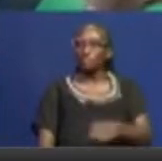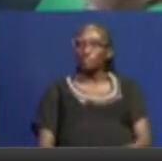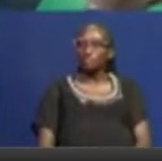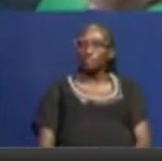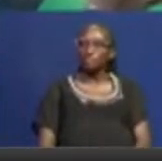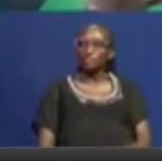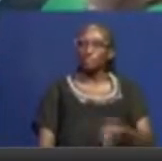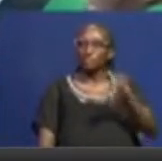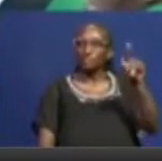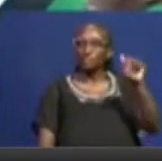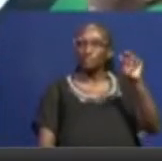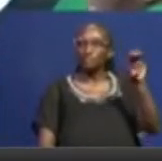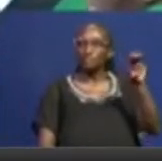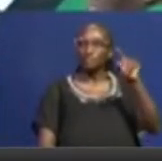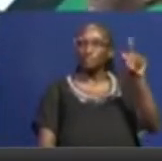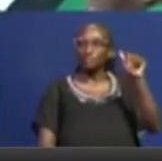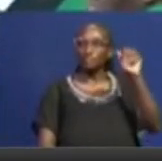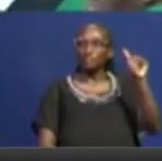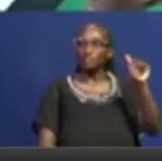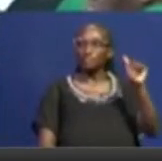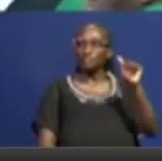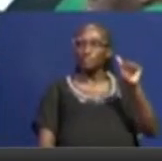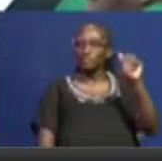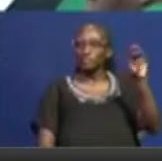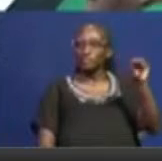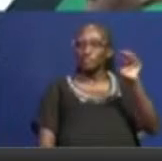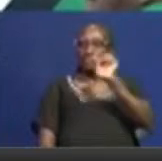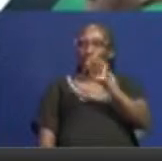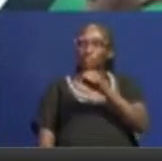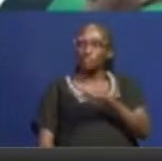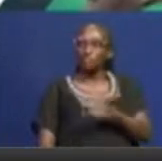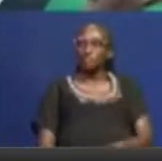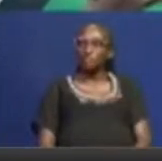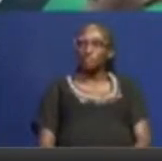Mombasa Zamzam Muhammad Chimba.